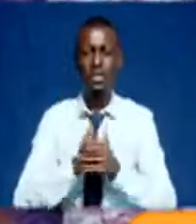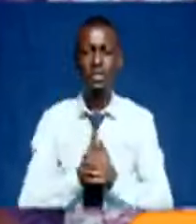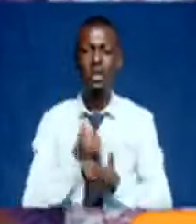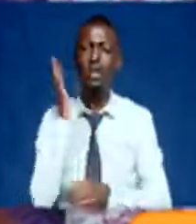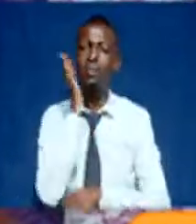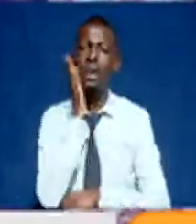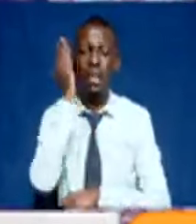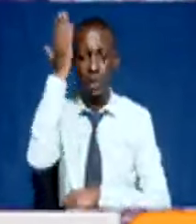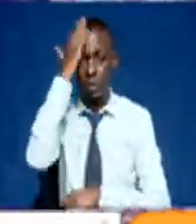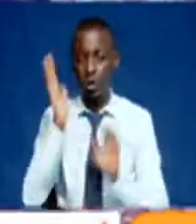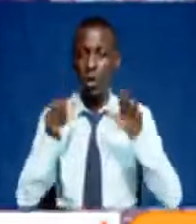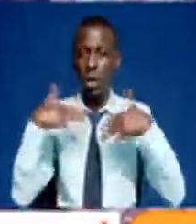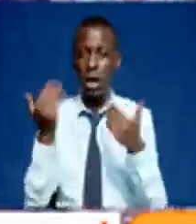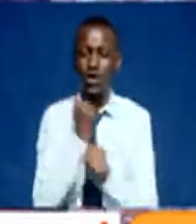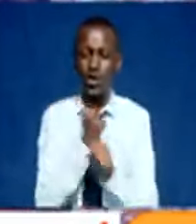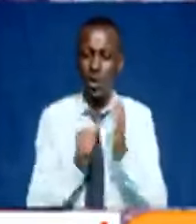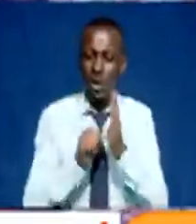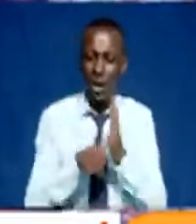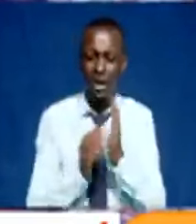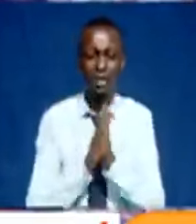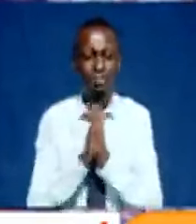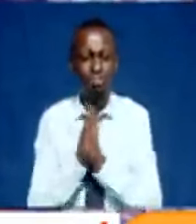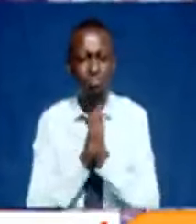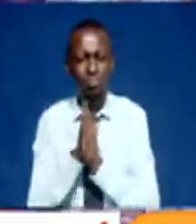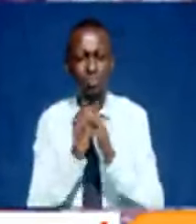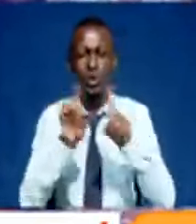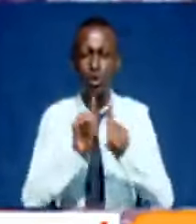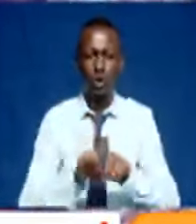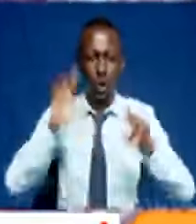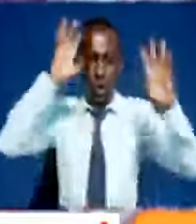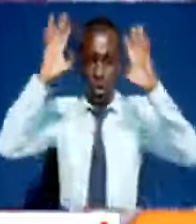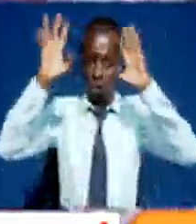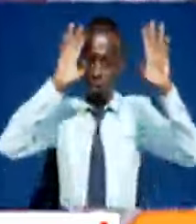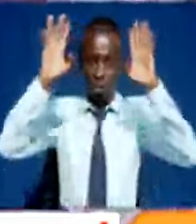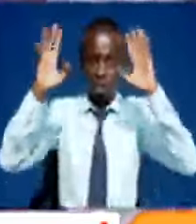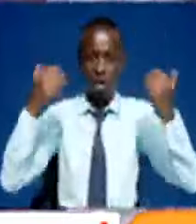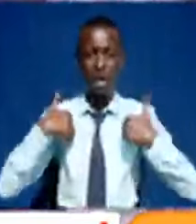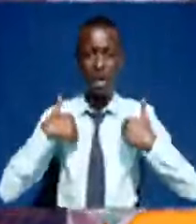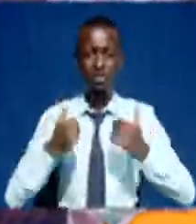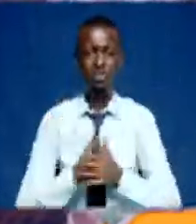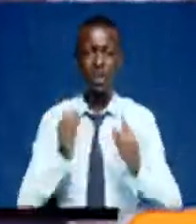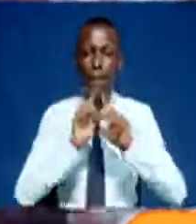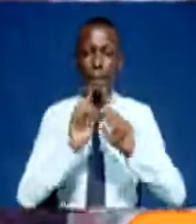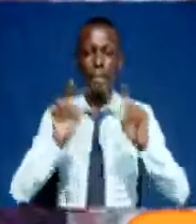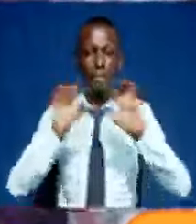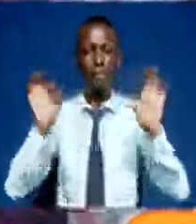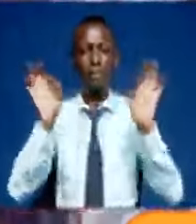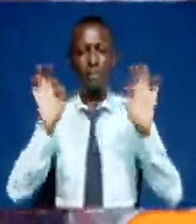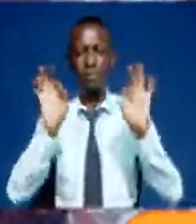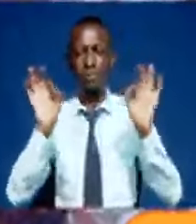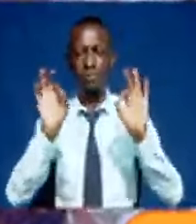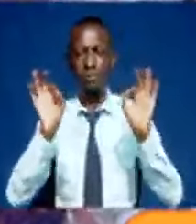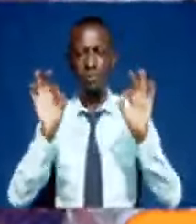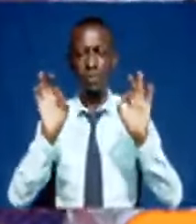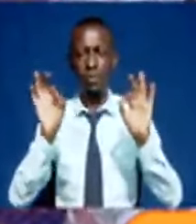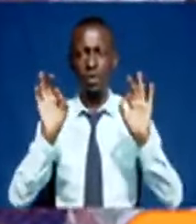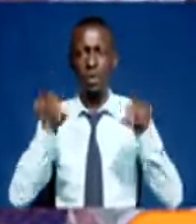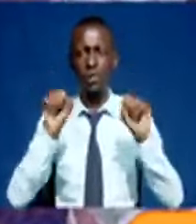of hard work, determination, and innovation. However, for me, what stands out was that she was a symbol